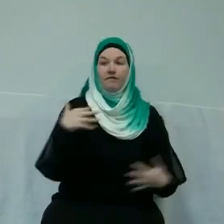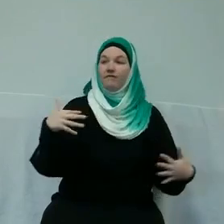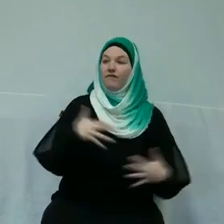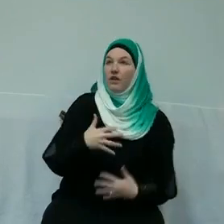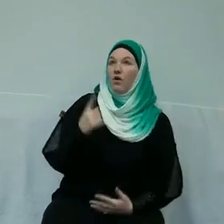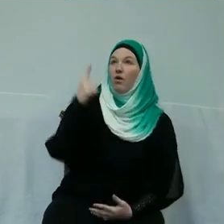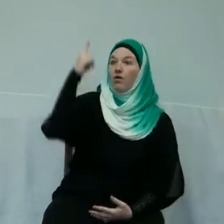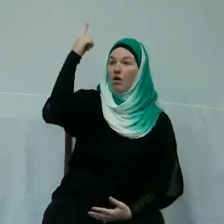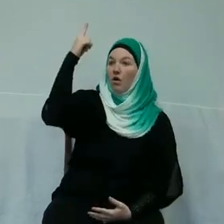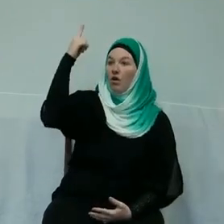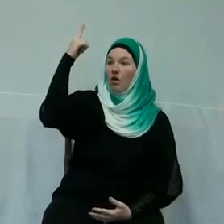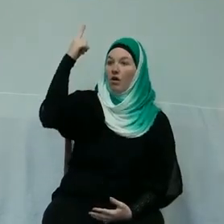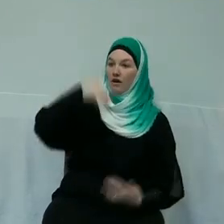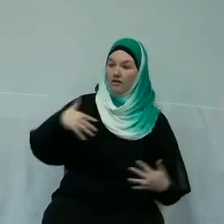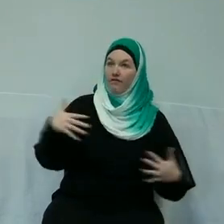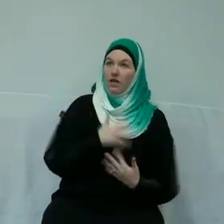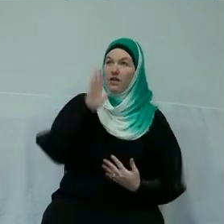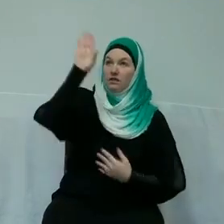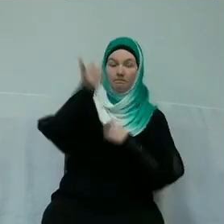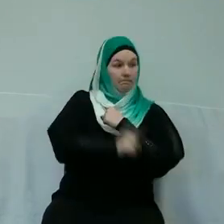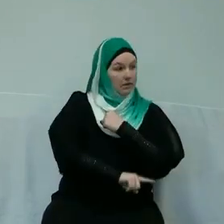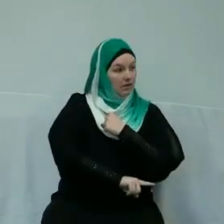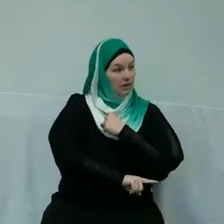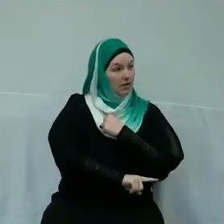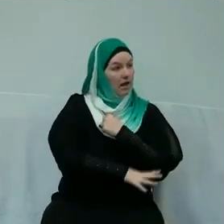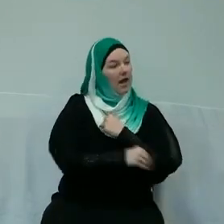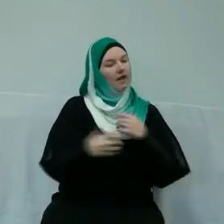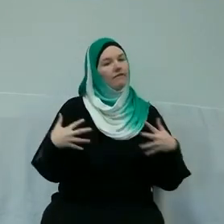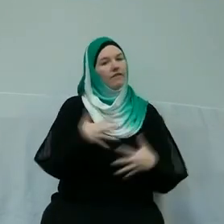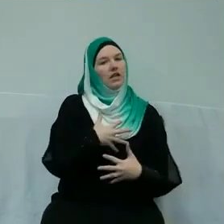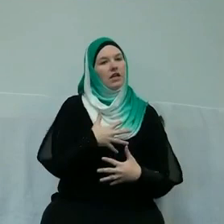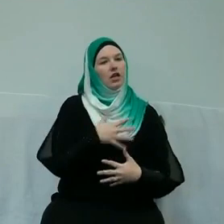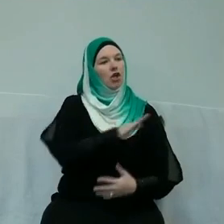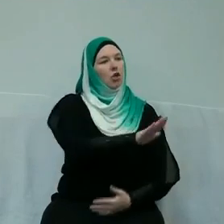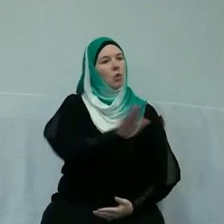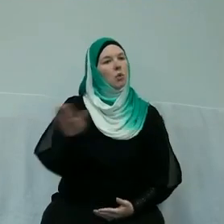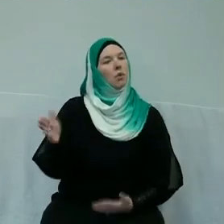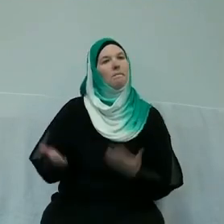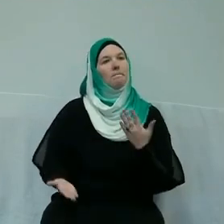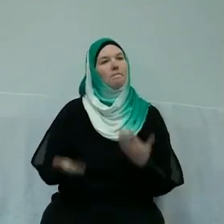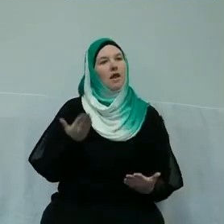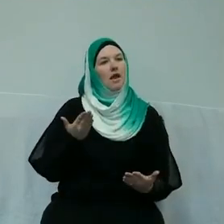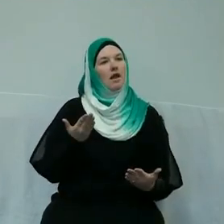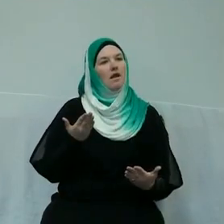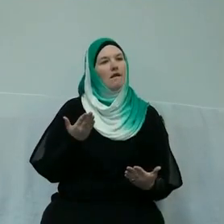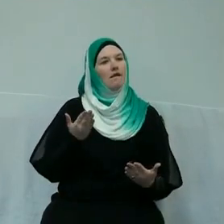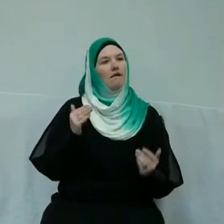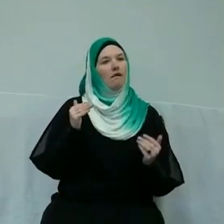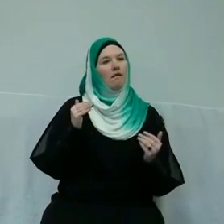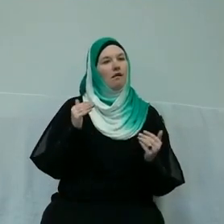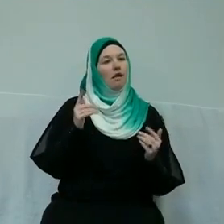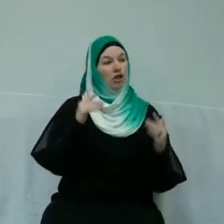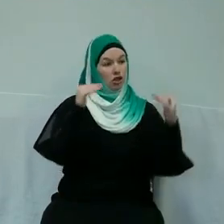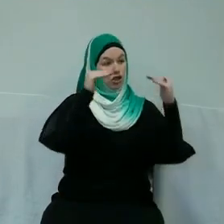Allah, to fear the wrath of Allah, to fear that you may tilt a little bit away